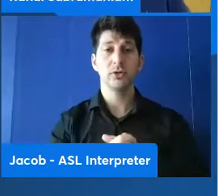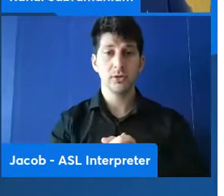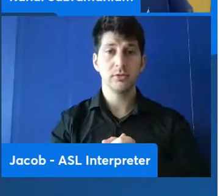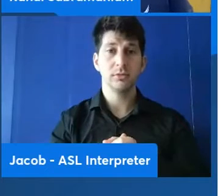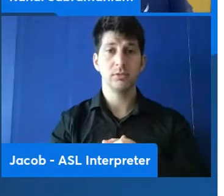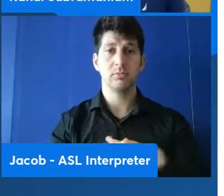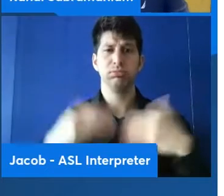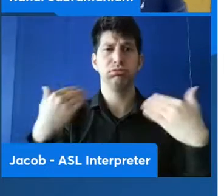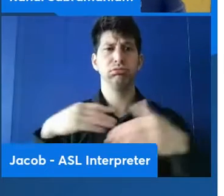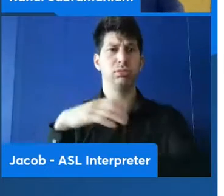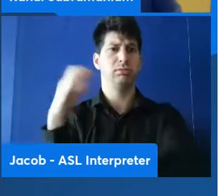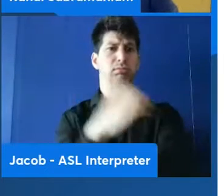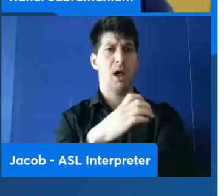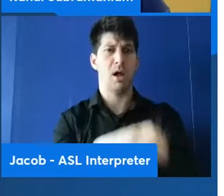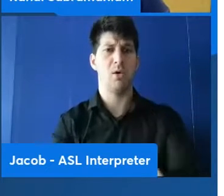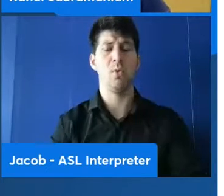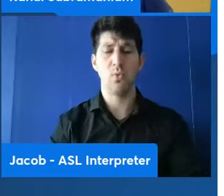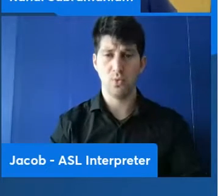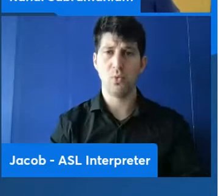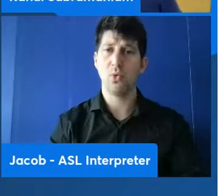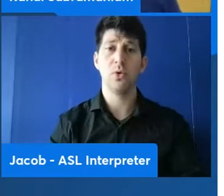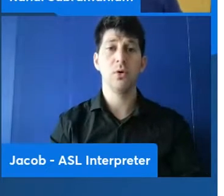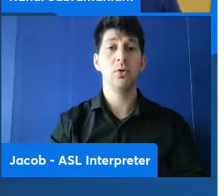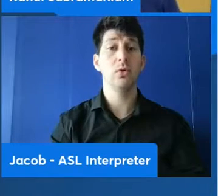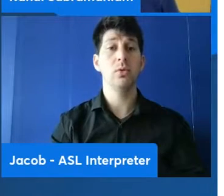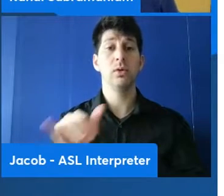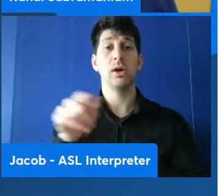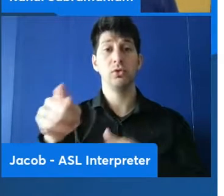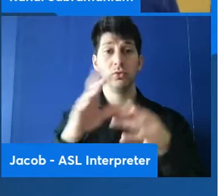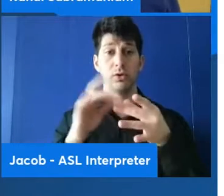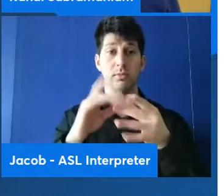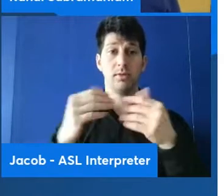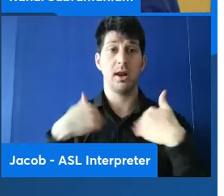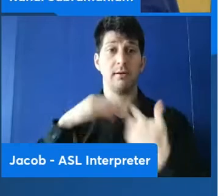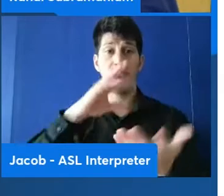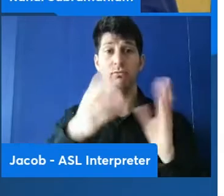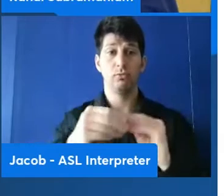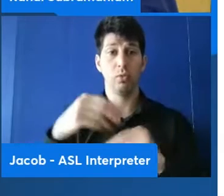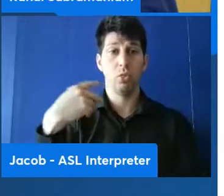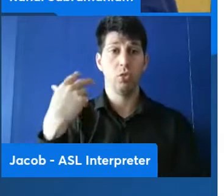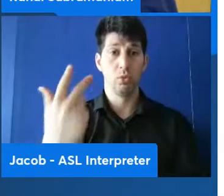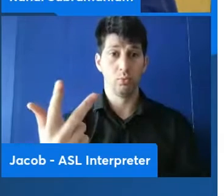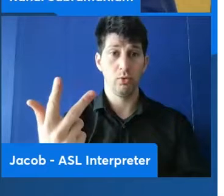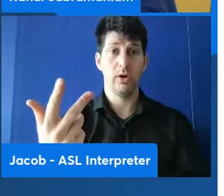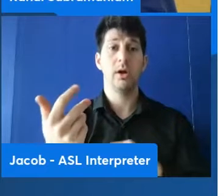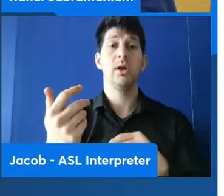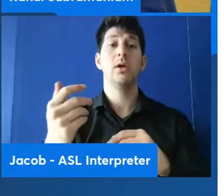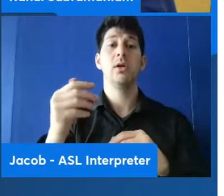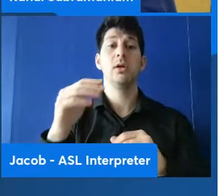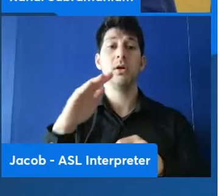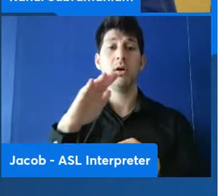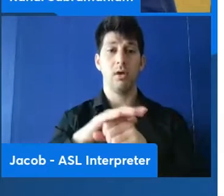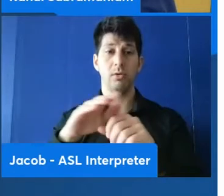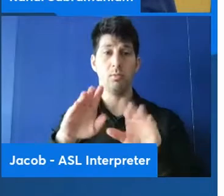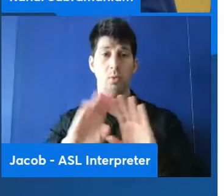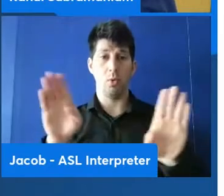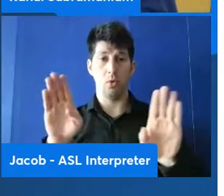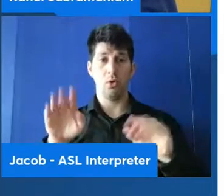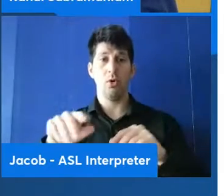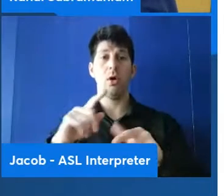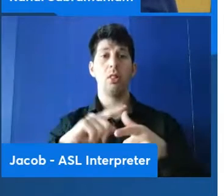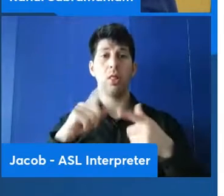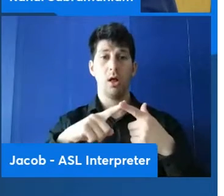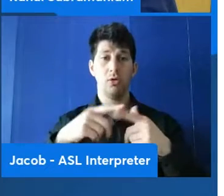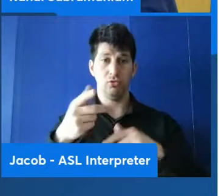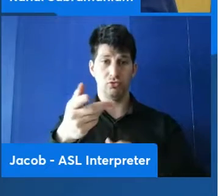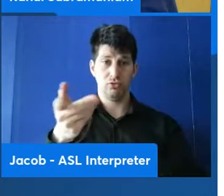pretty powerful. And like you said, they've got 3 of these on a board, and then those